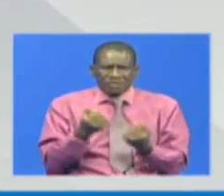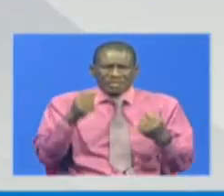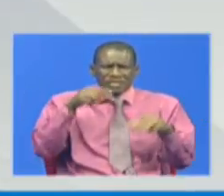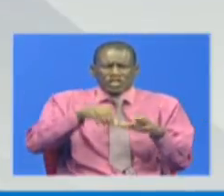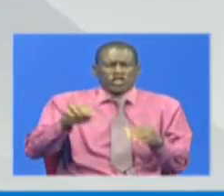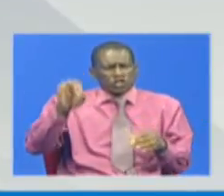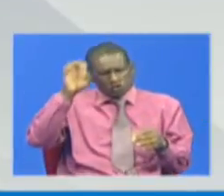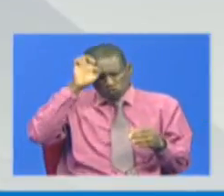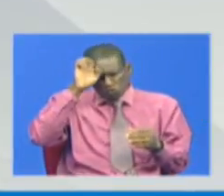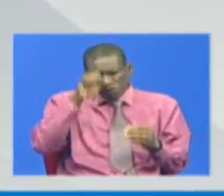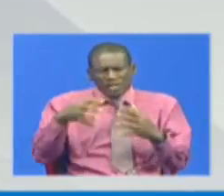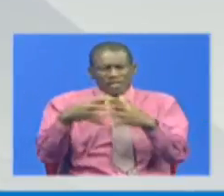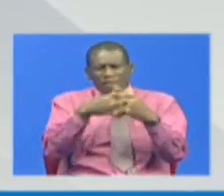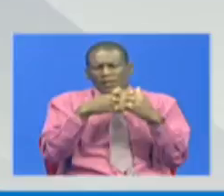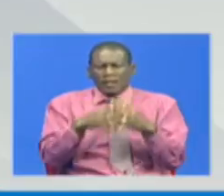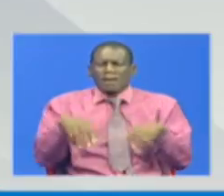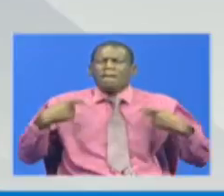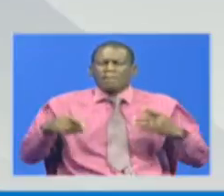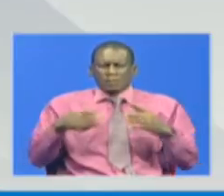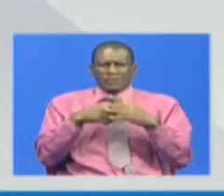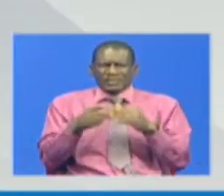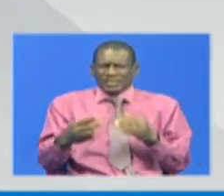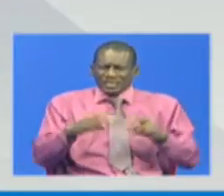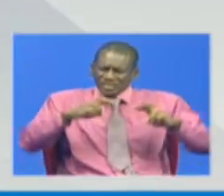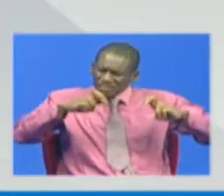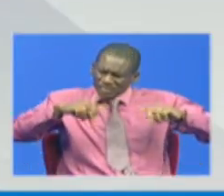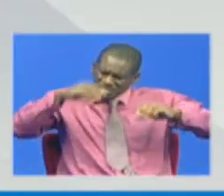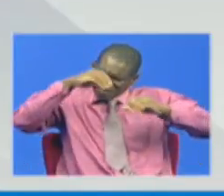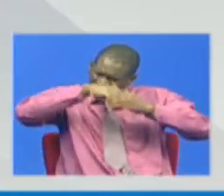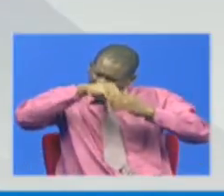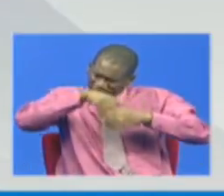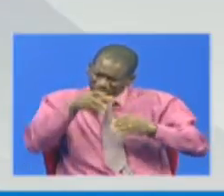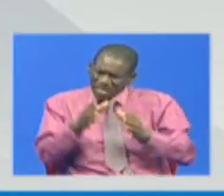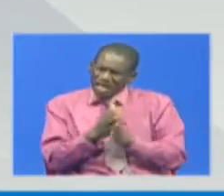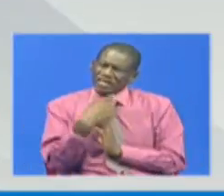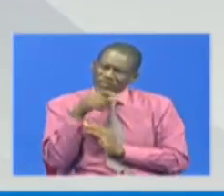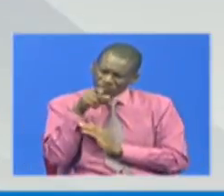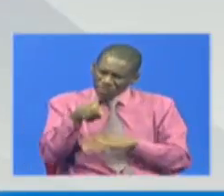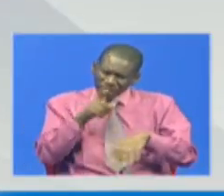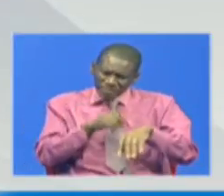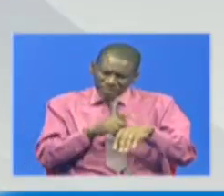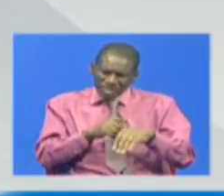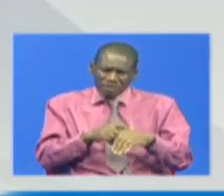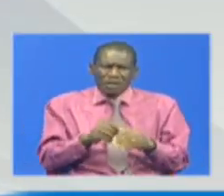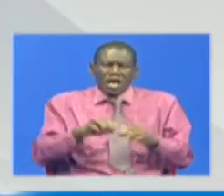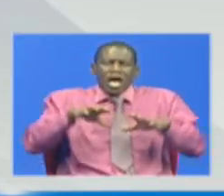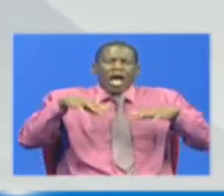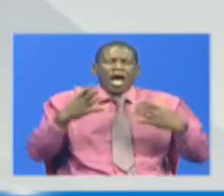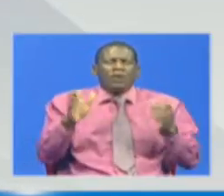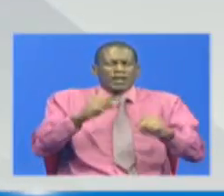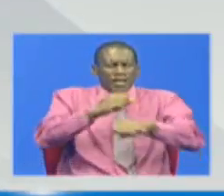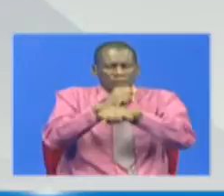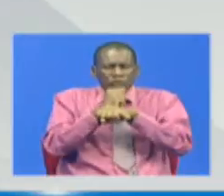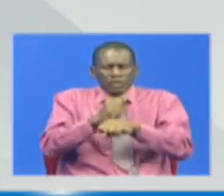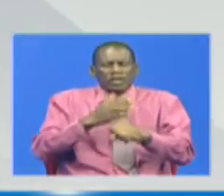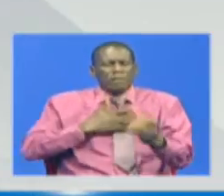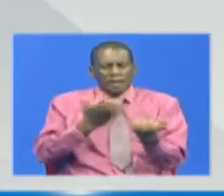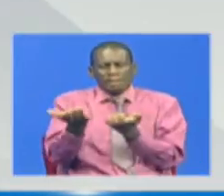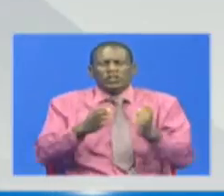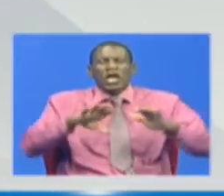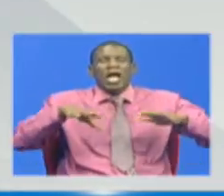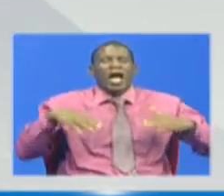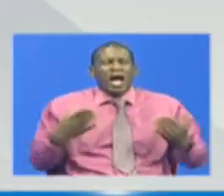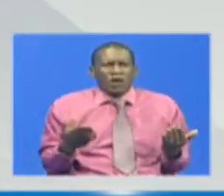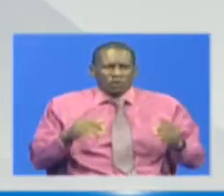Europe, in the US, people are beginning to look inwards and saying, for this period, how am I going to protect my business? How is the